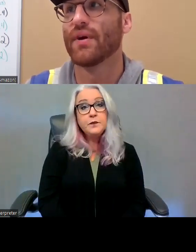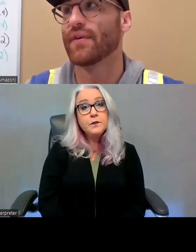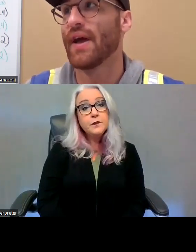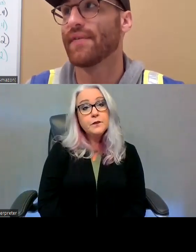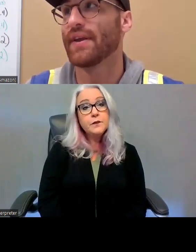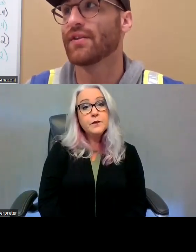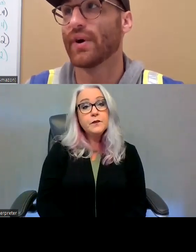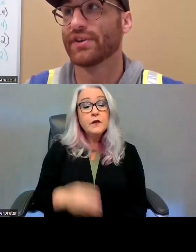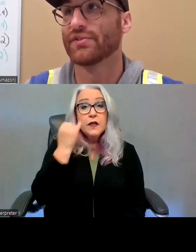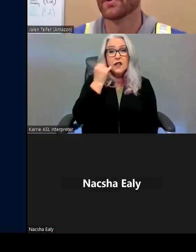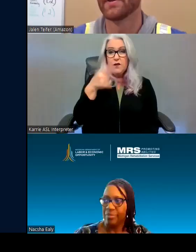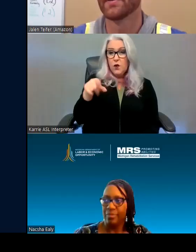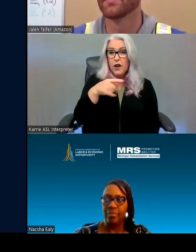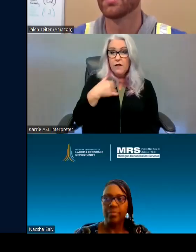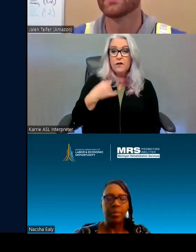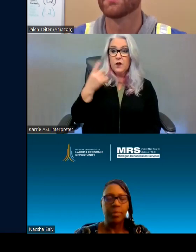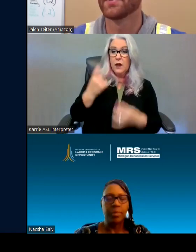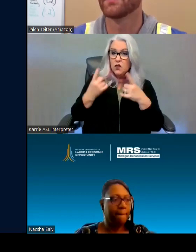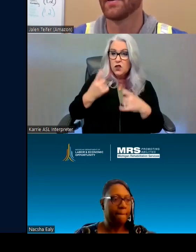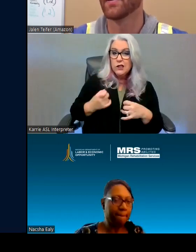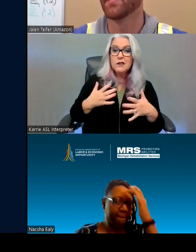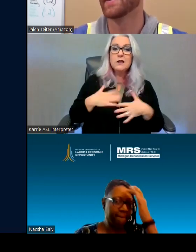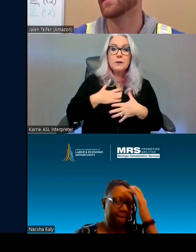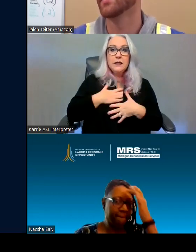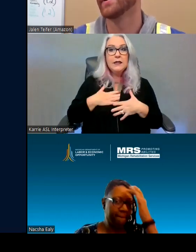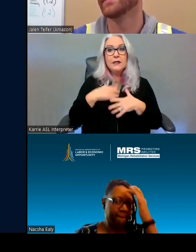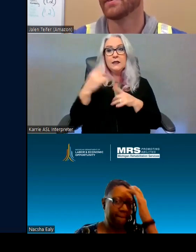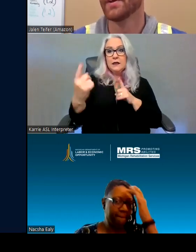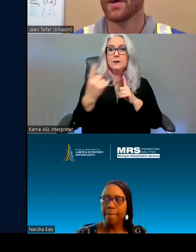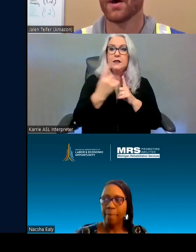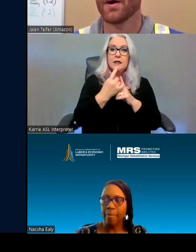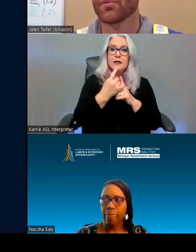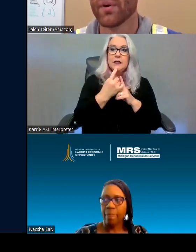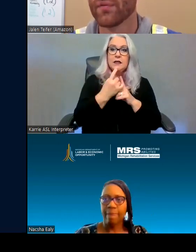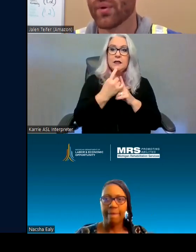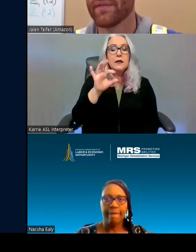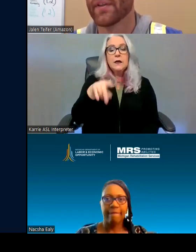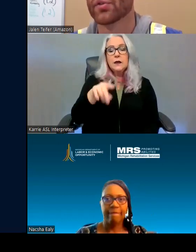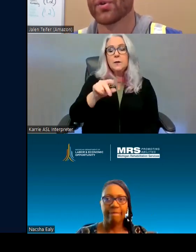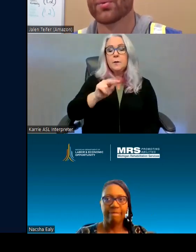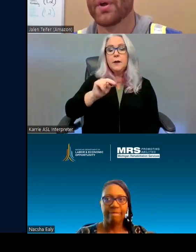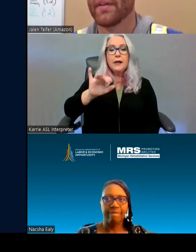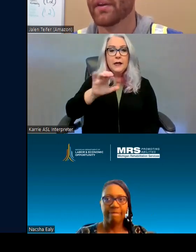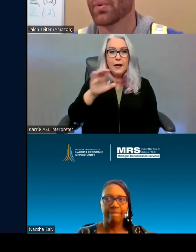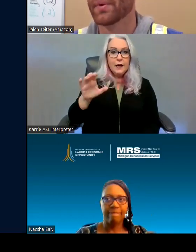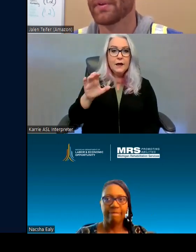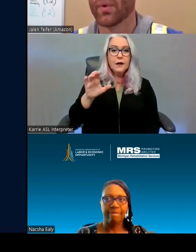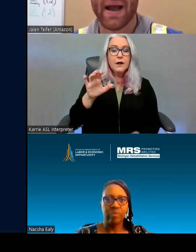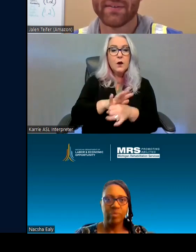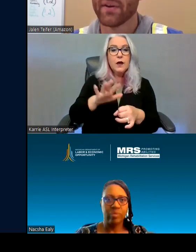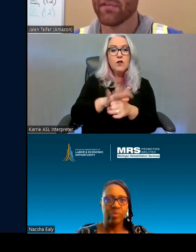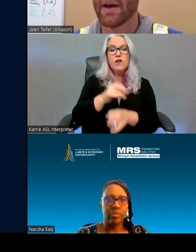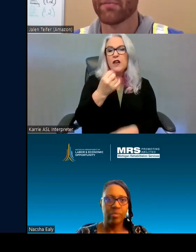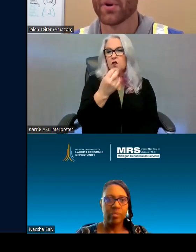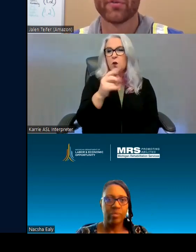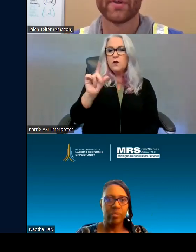And if you ever have any questions or anything, please come see us at our Pontiac location, 1220 Featherstone. That is where I